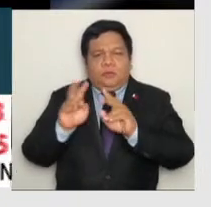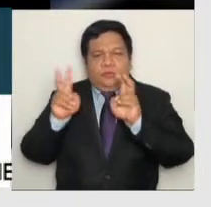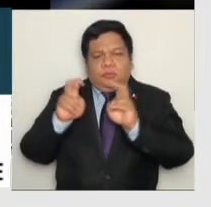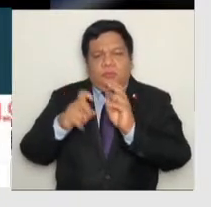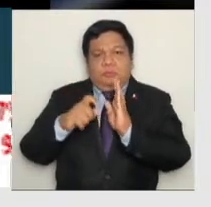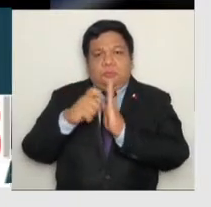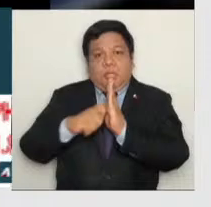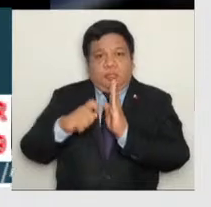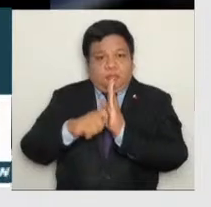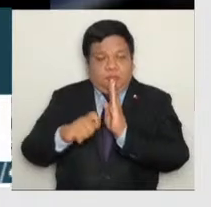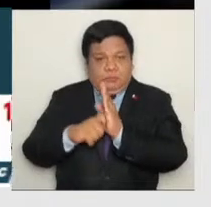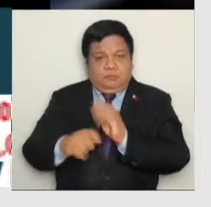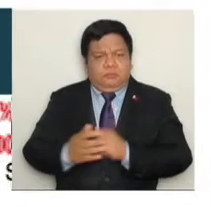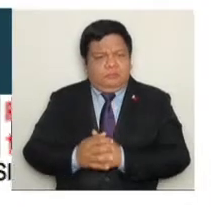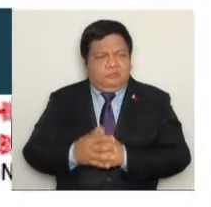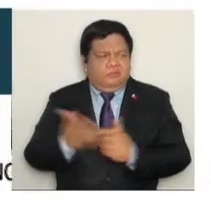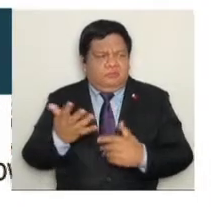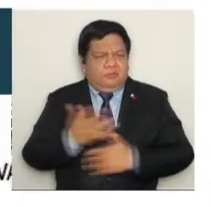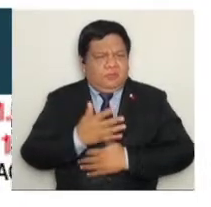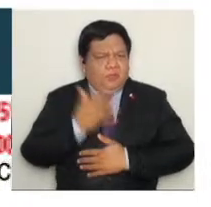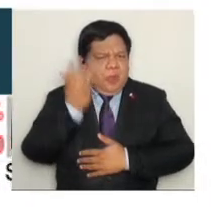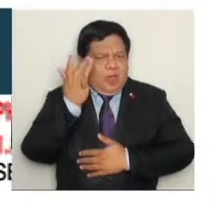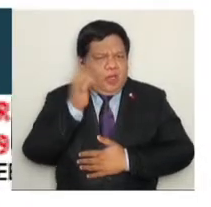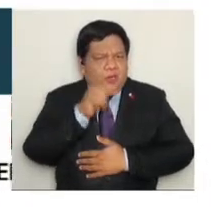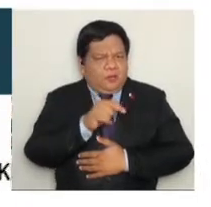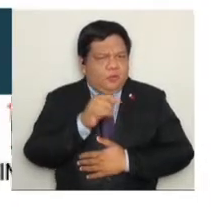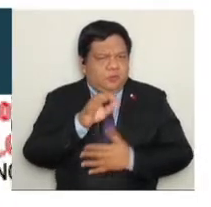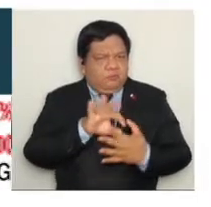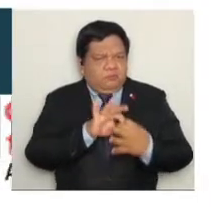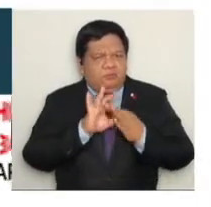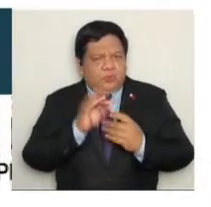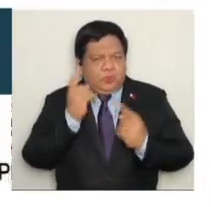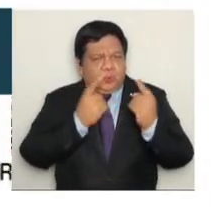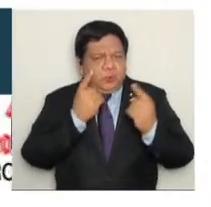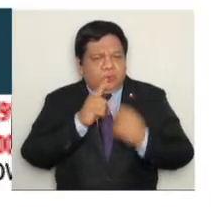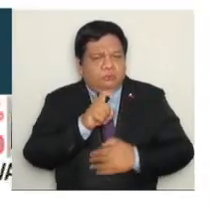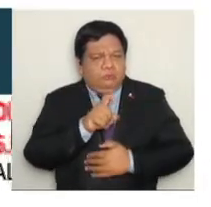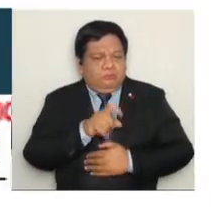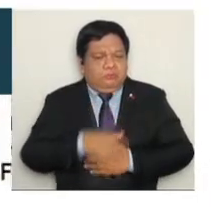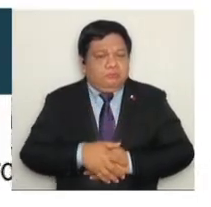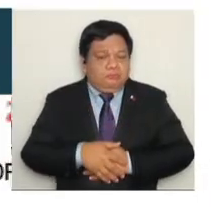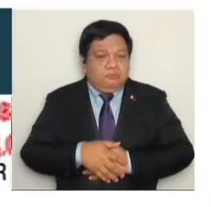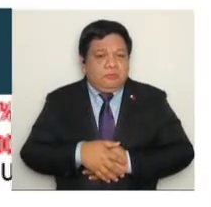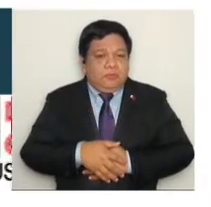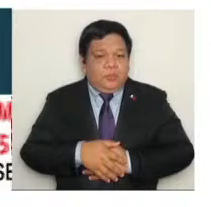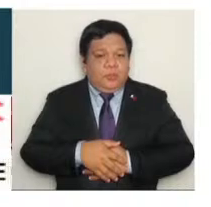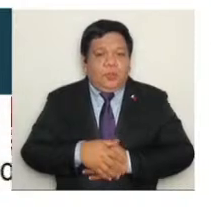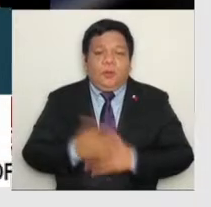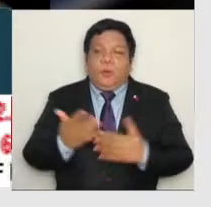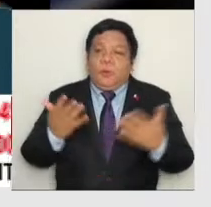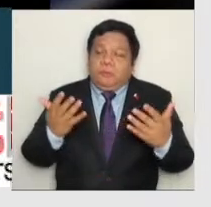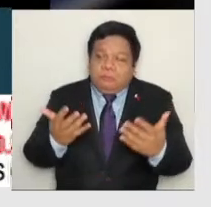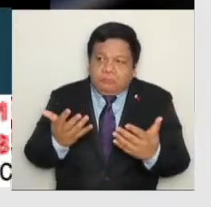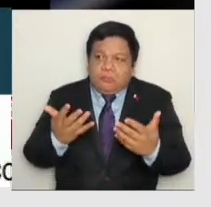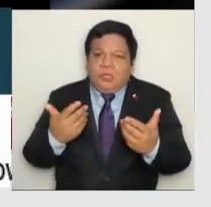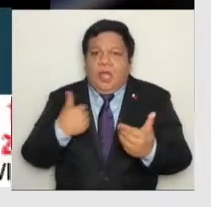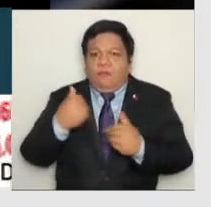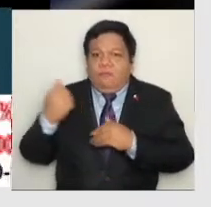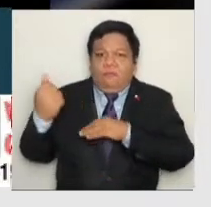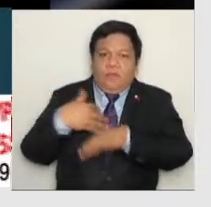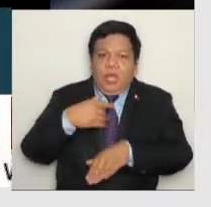Hmm. And why is that of concern to you? Well, I got a series of letters from